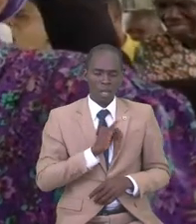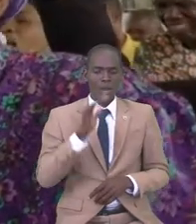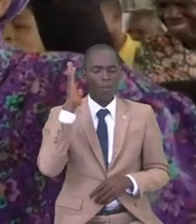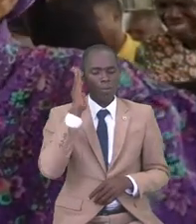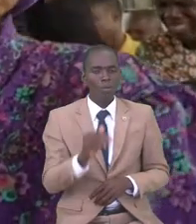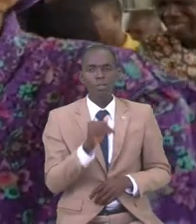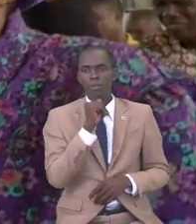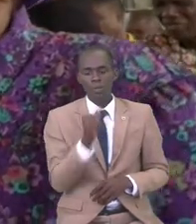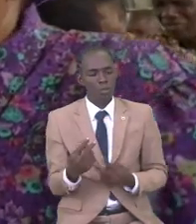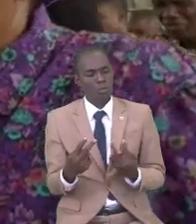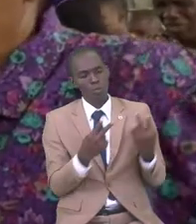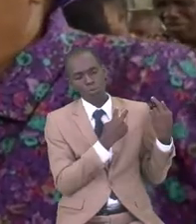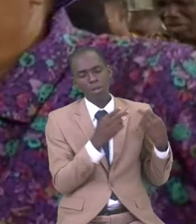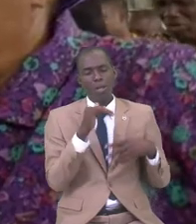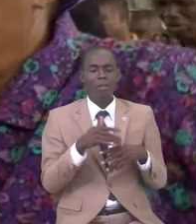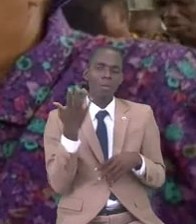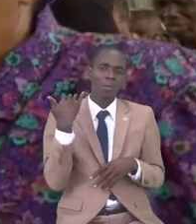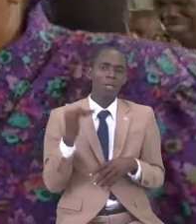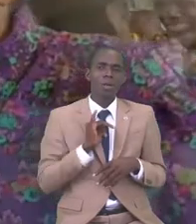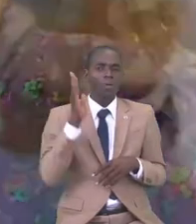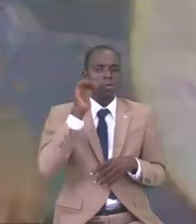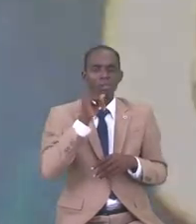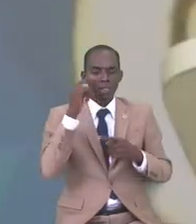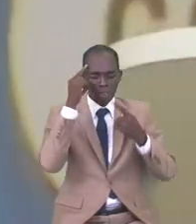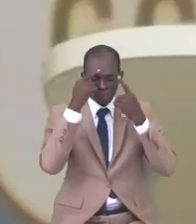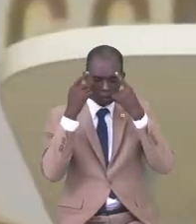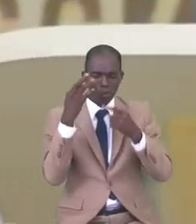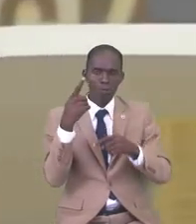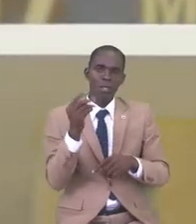the past. I will not think of the past.